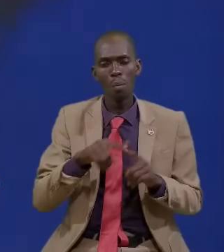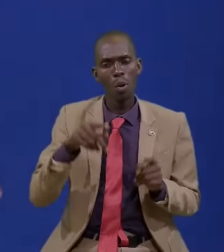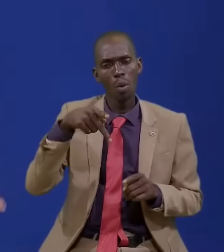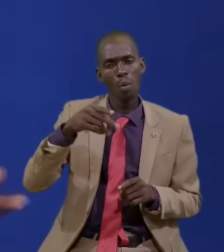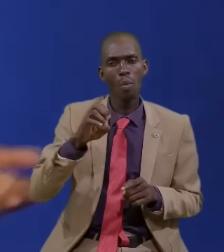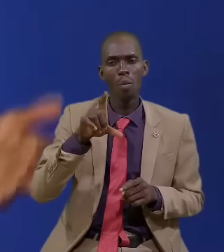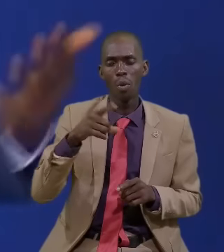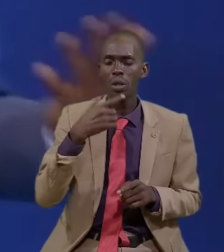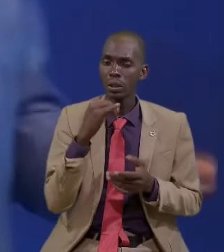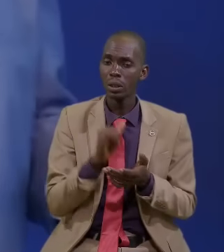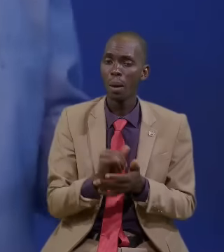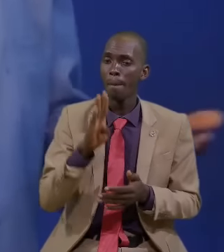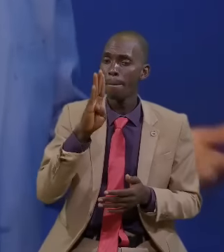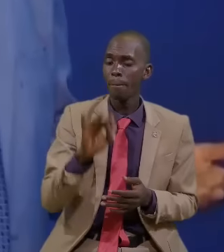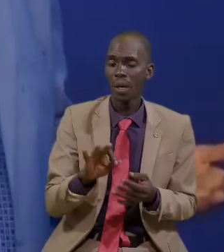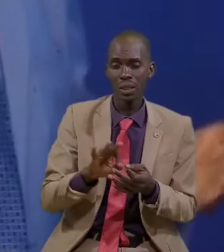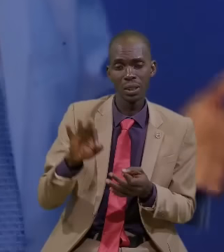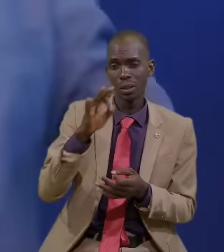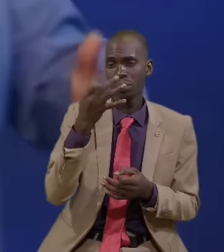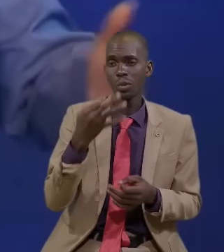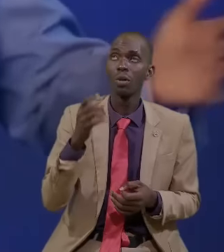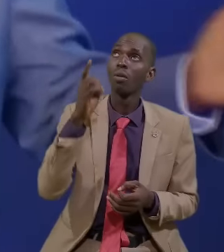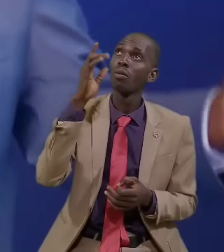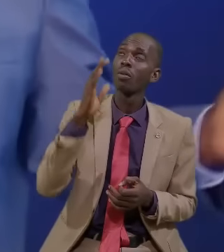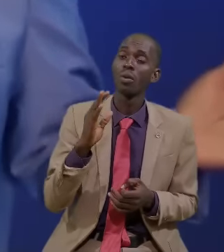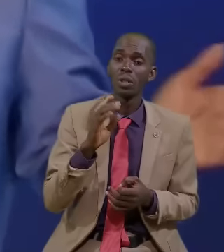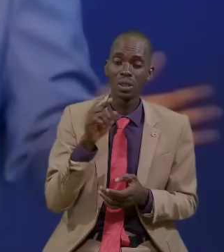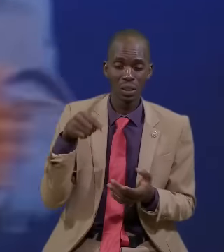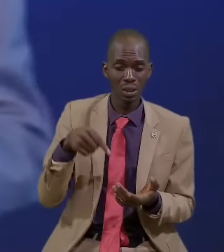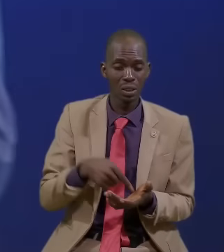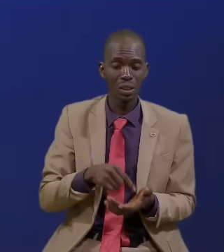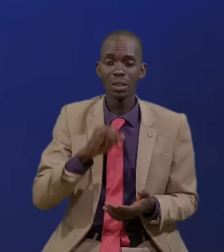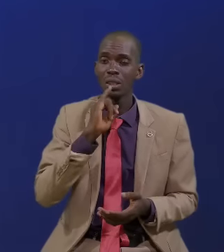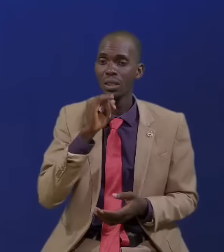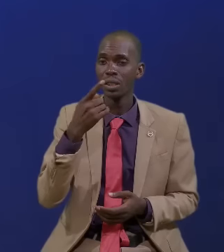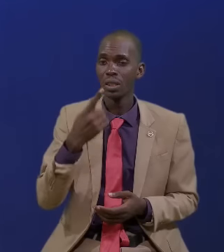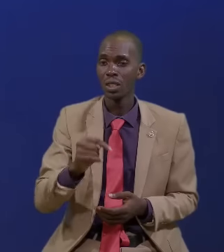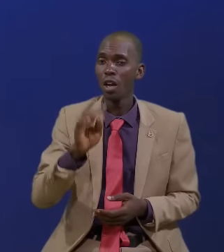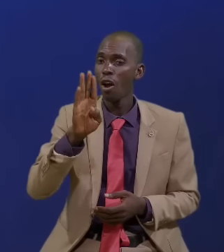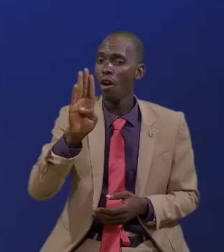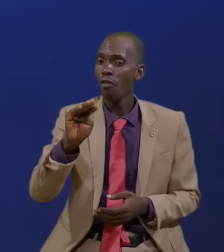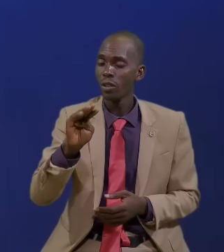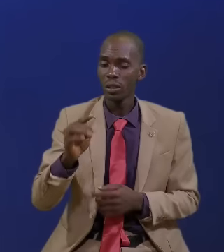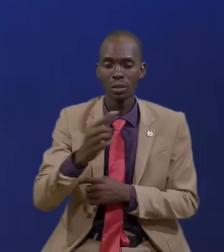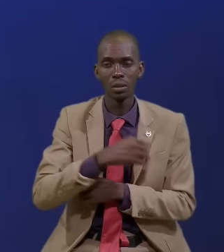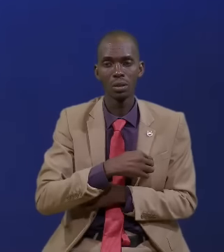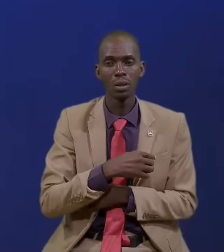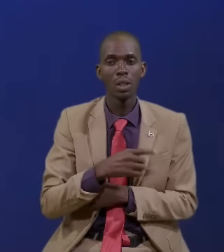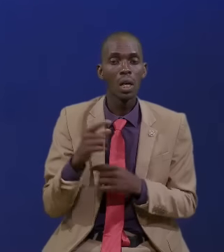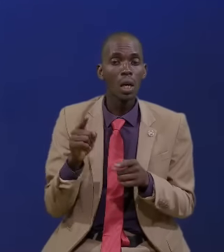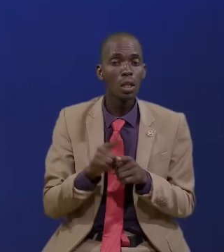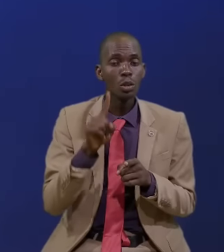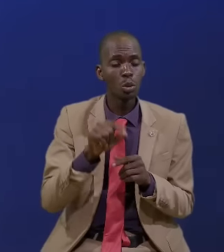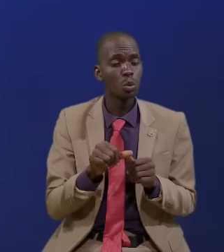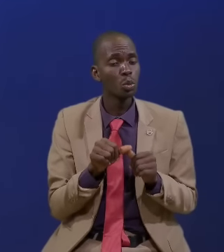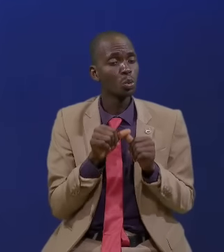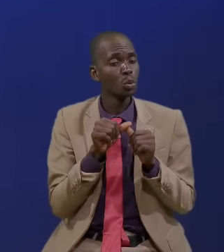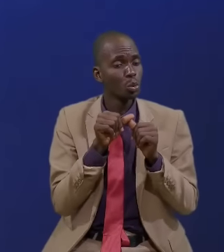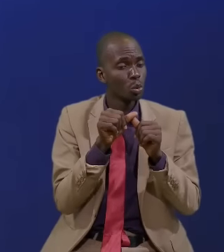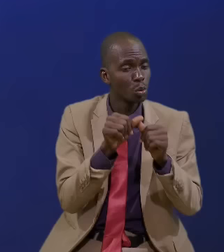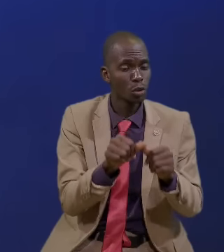of God, this is the 14th day, as you have continued fasting and